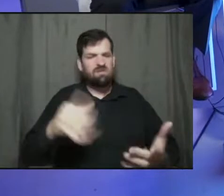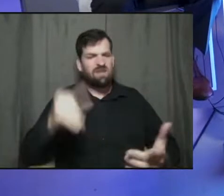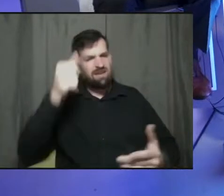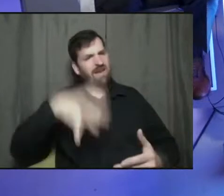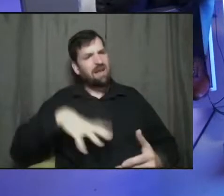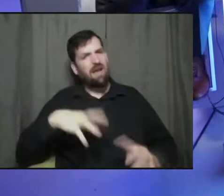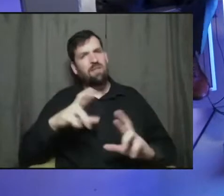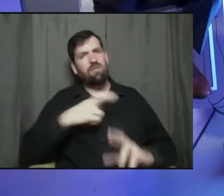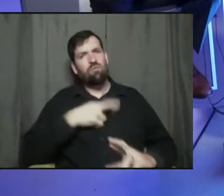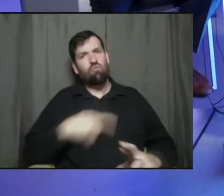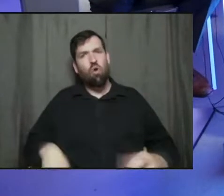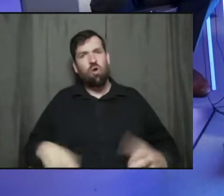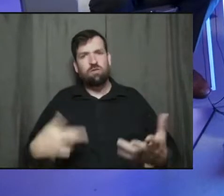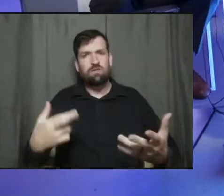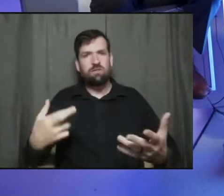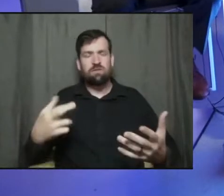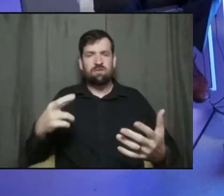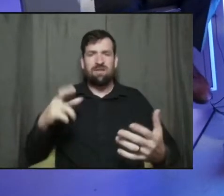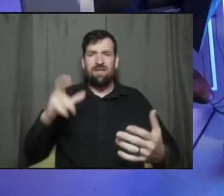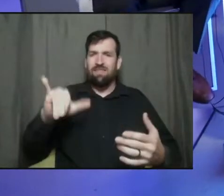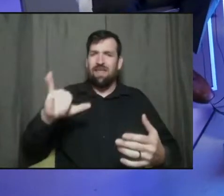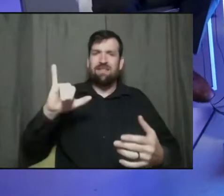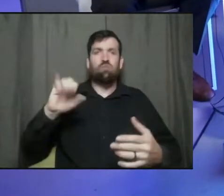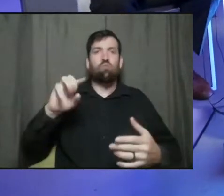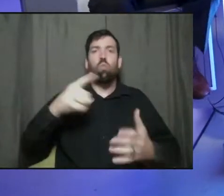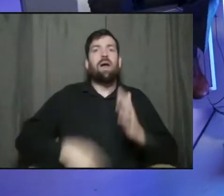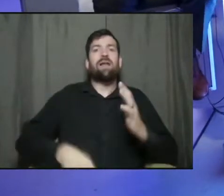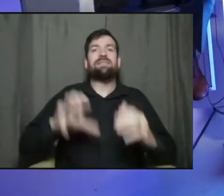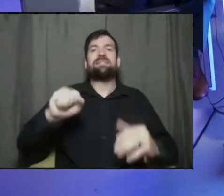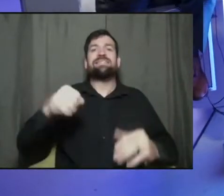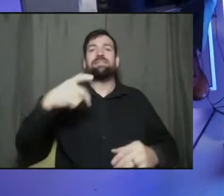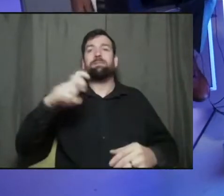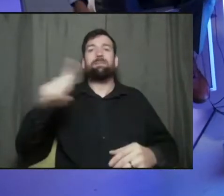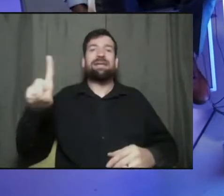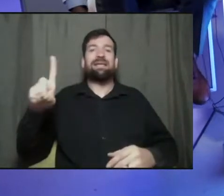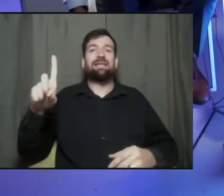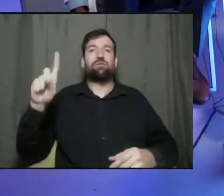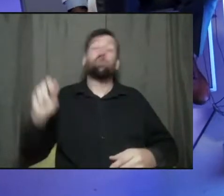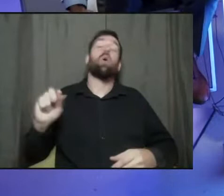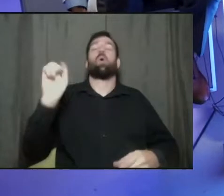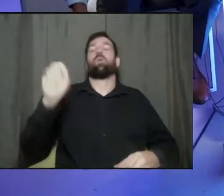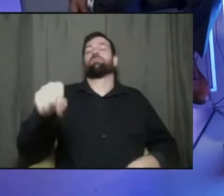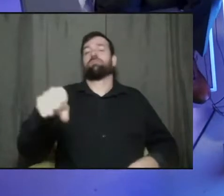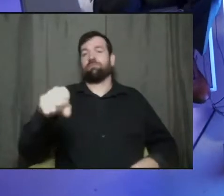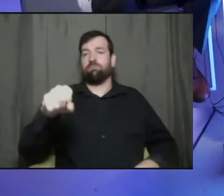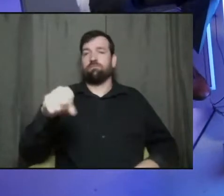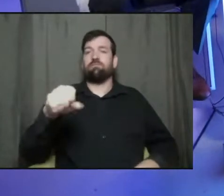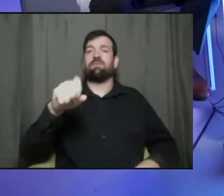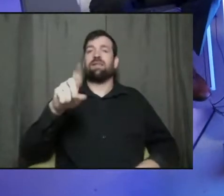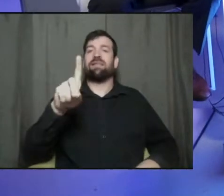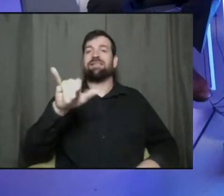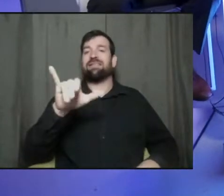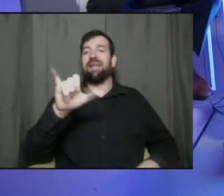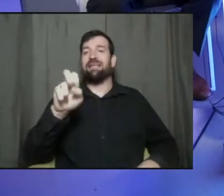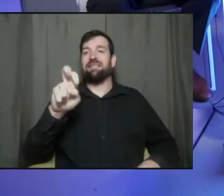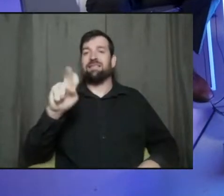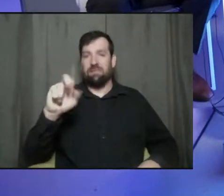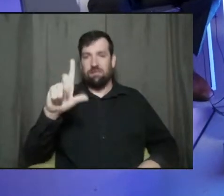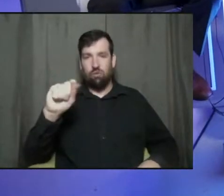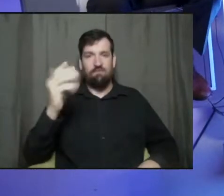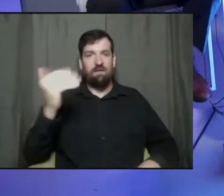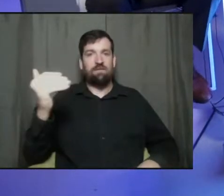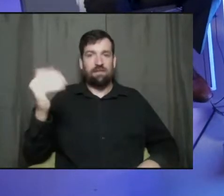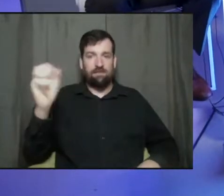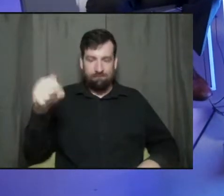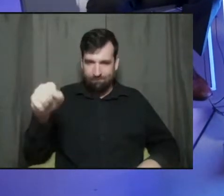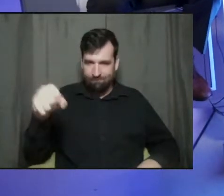speed do? Who was that? Jared Dyson. Gerard. Gerard Dyson, thank you. 2015, Royals,